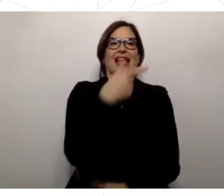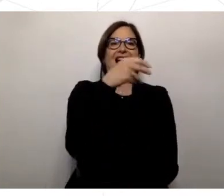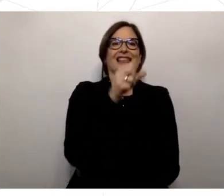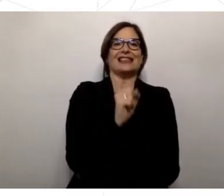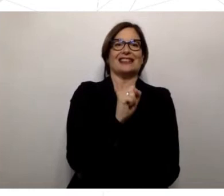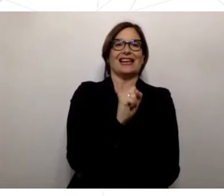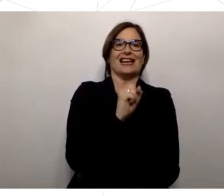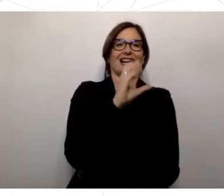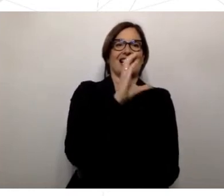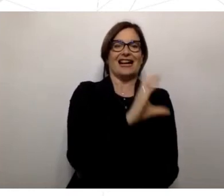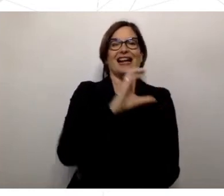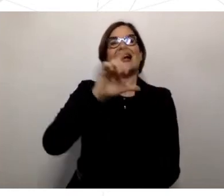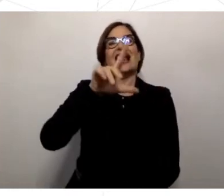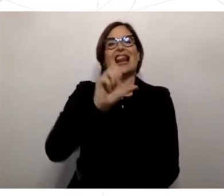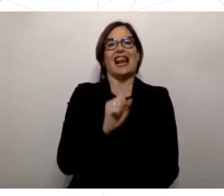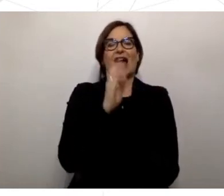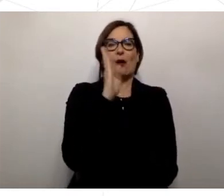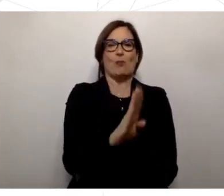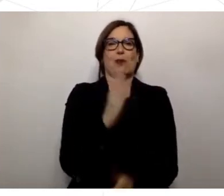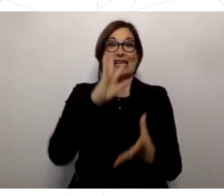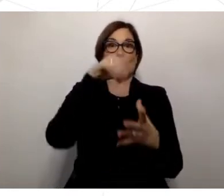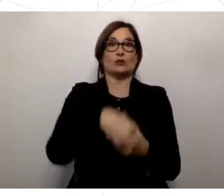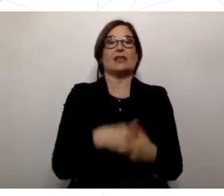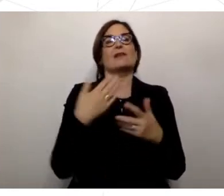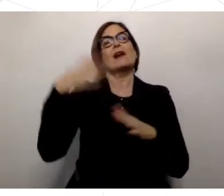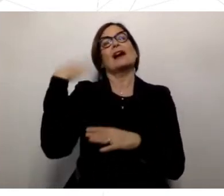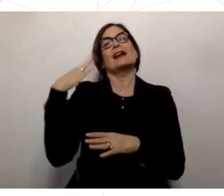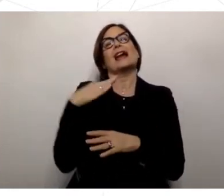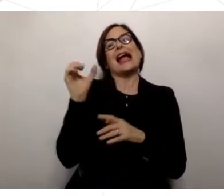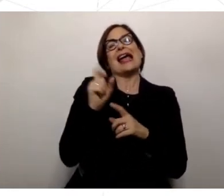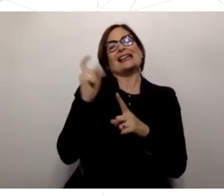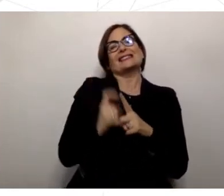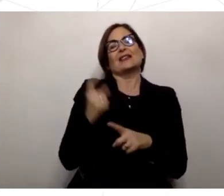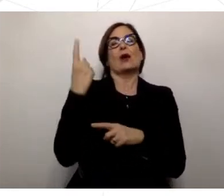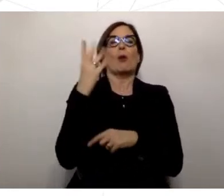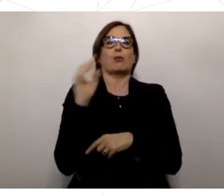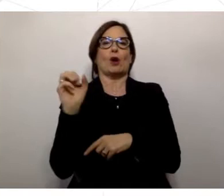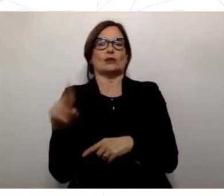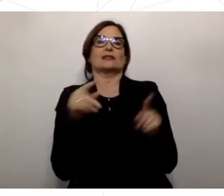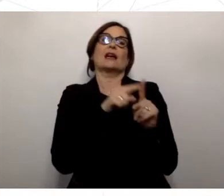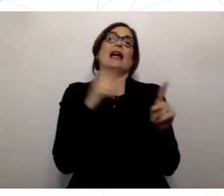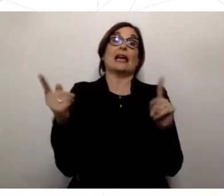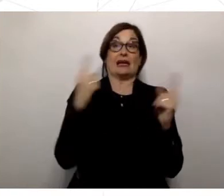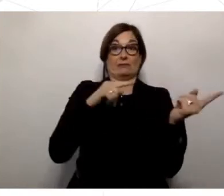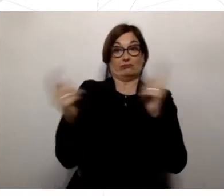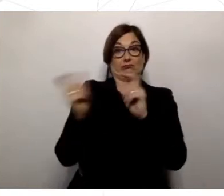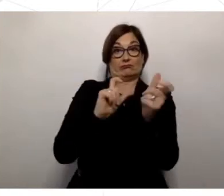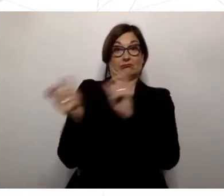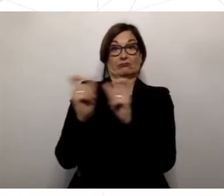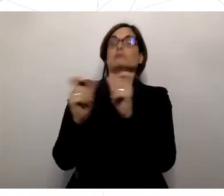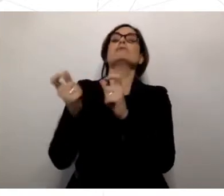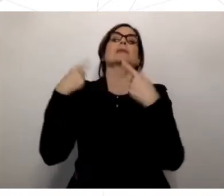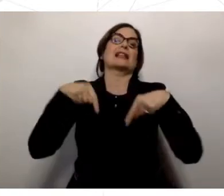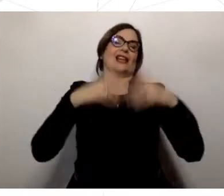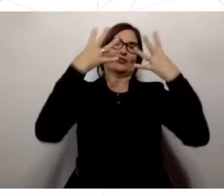Inclusive Tech Lab was originally an Xbox program. And during the different shuffling of hardware back and forth between Xbox